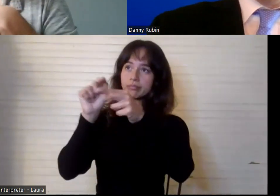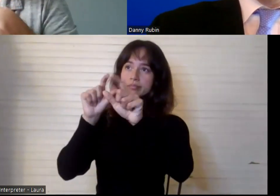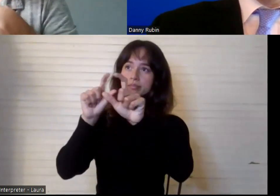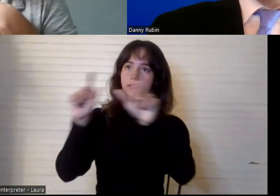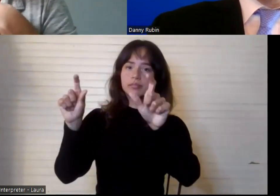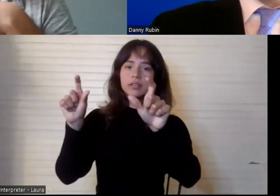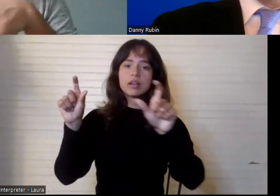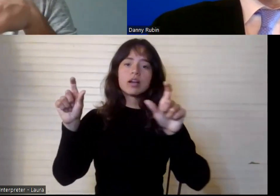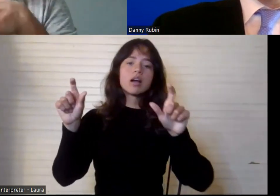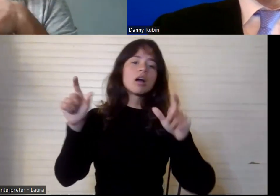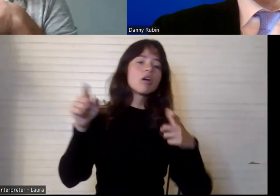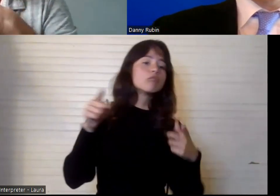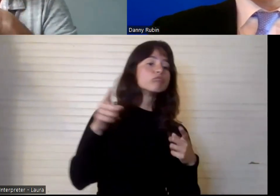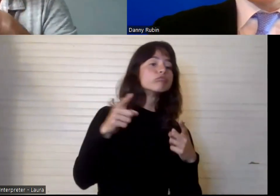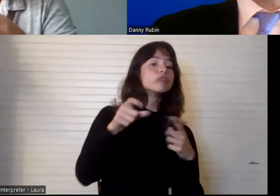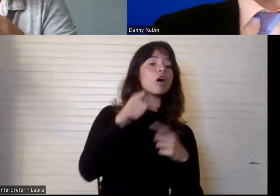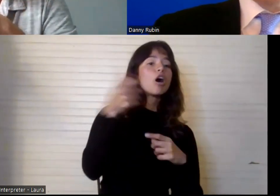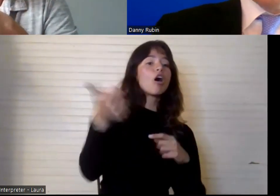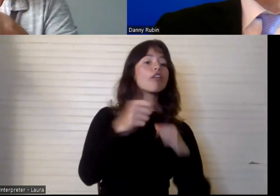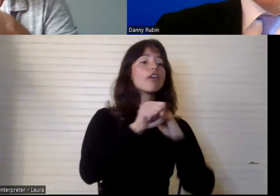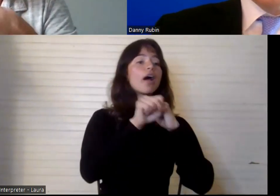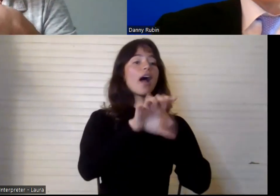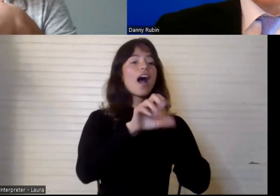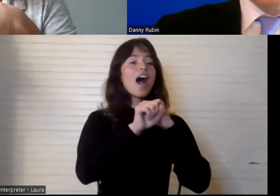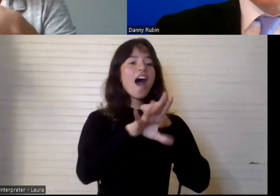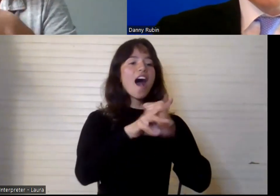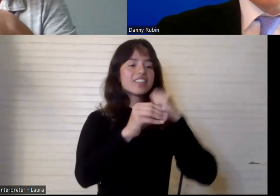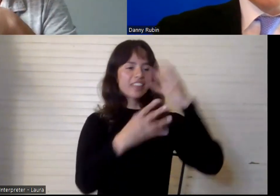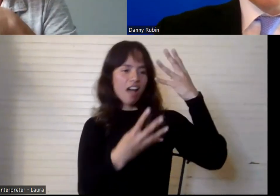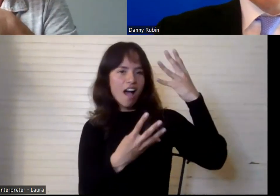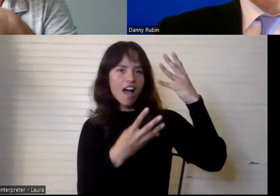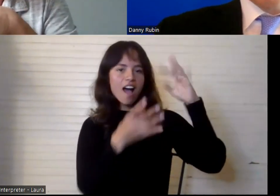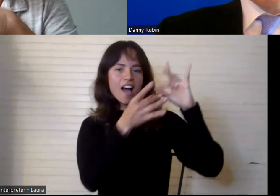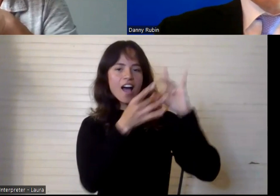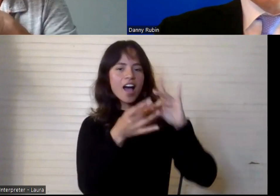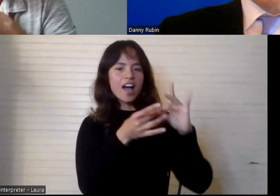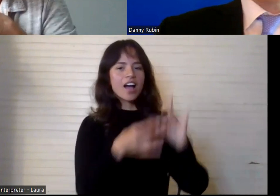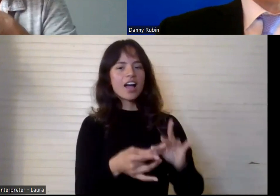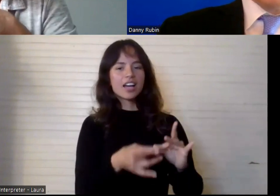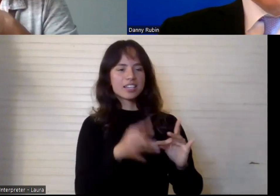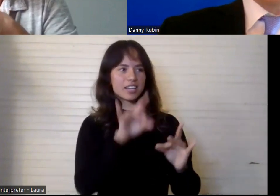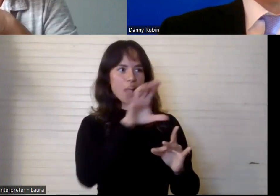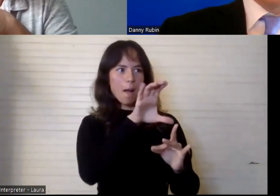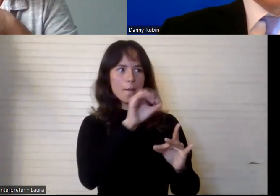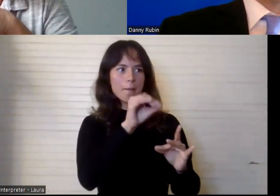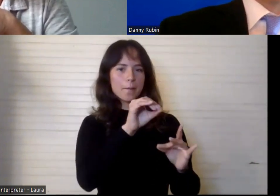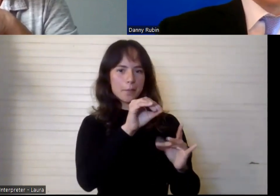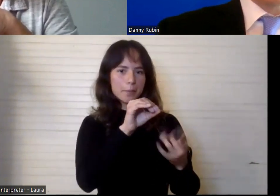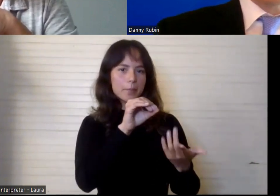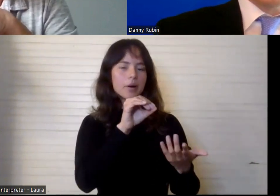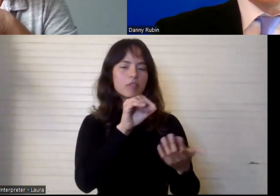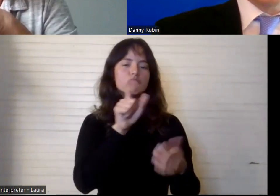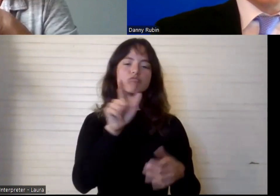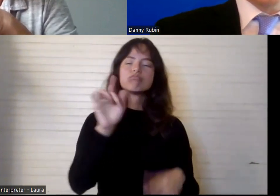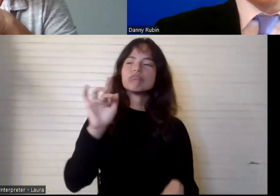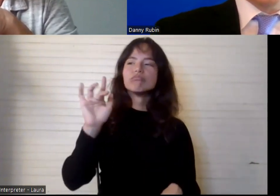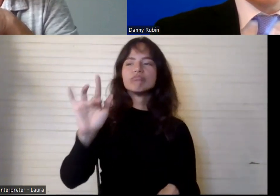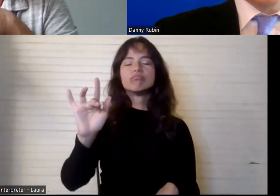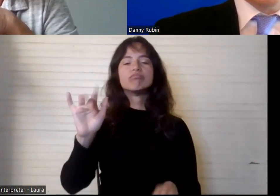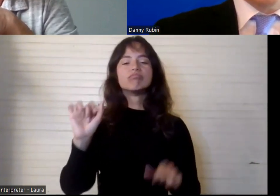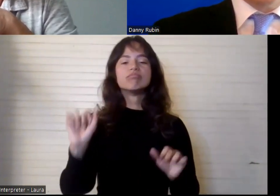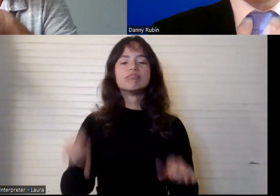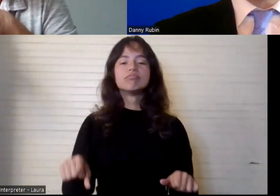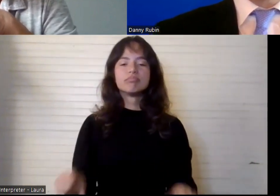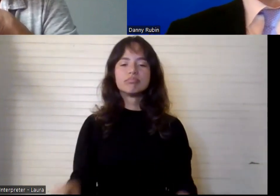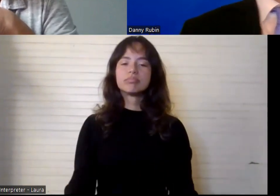someone who's interested in that type of online tutorial, sort of self-study type of program. great. So, I mean, that's a good